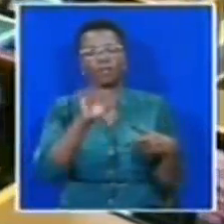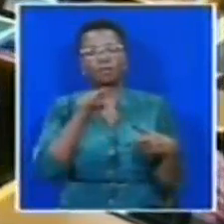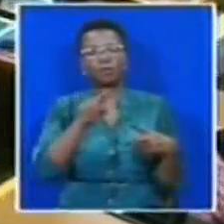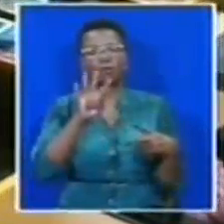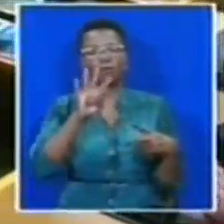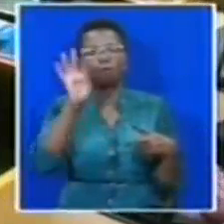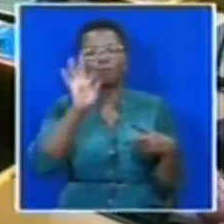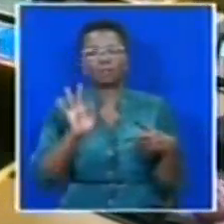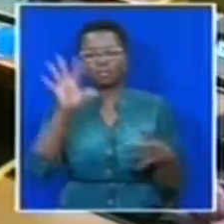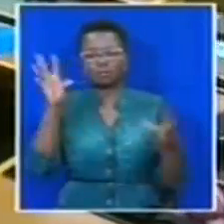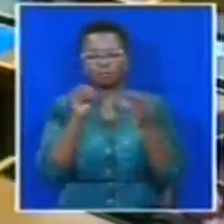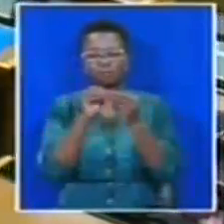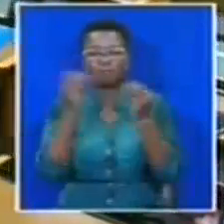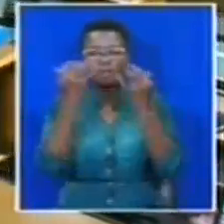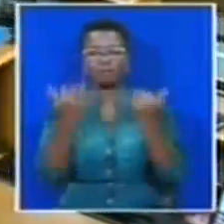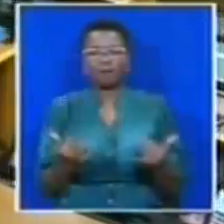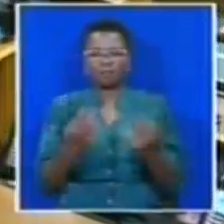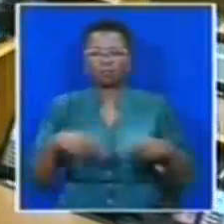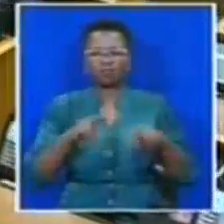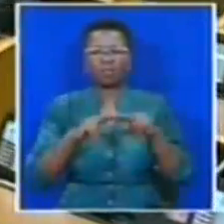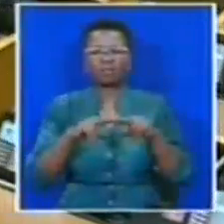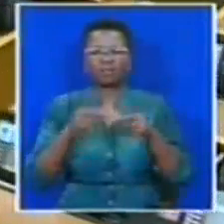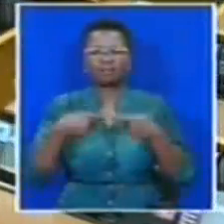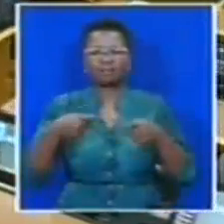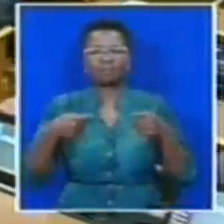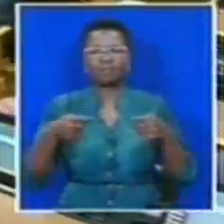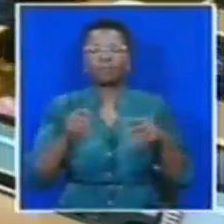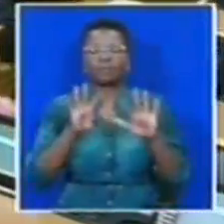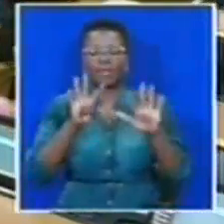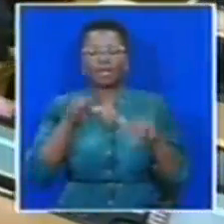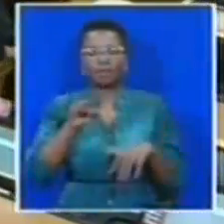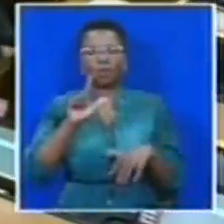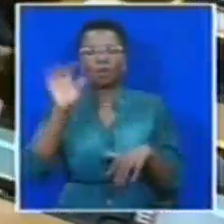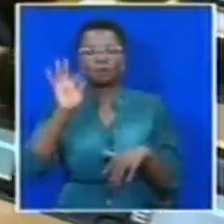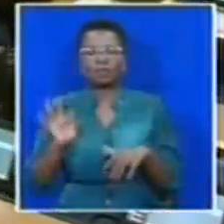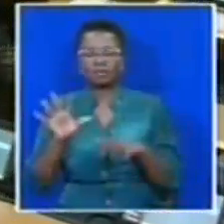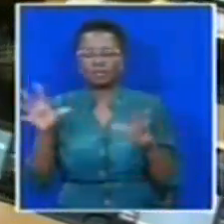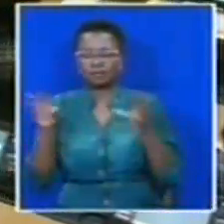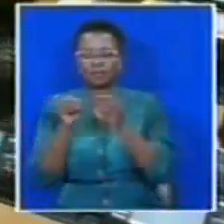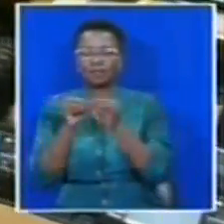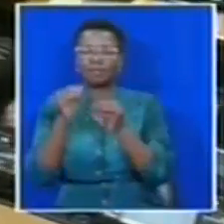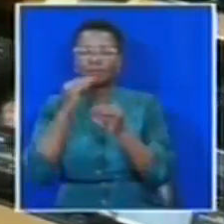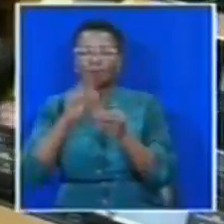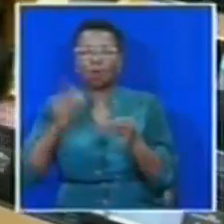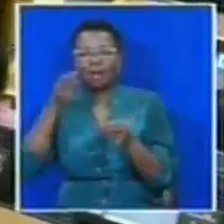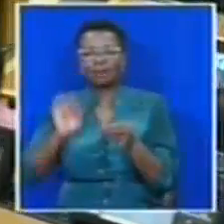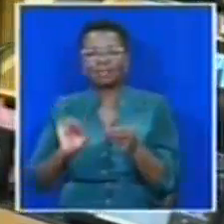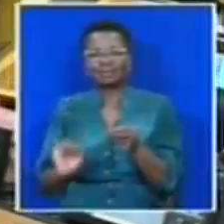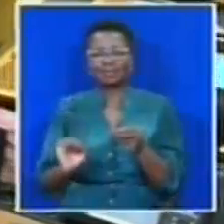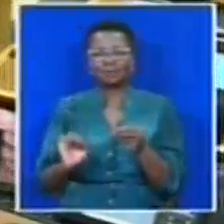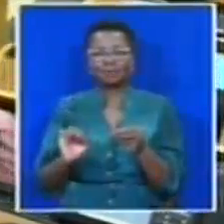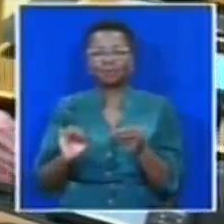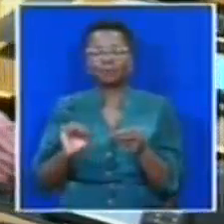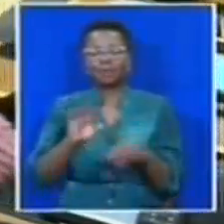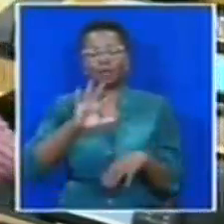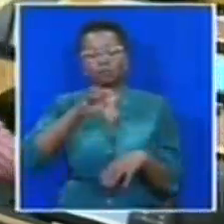43.4% of the total non-interest expenditure and 9.1% of the total for local government. So provinces